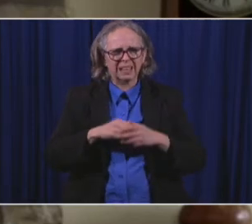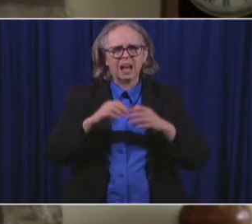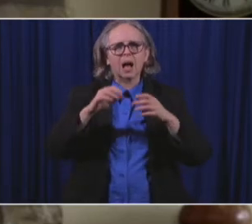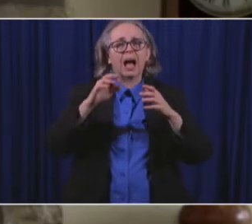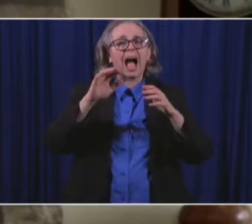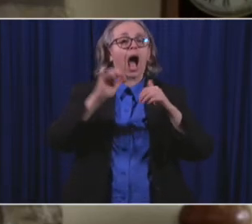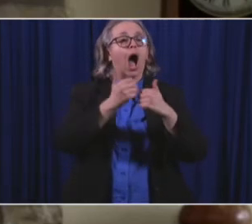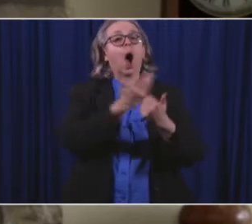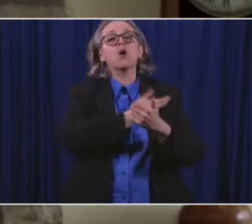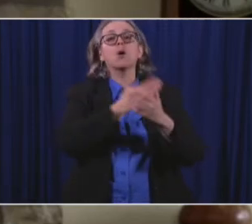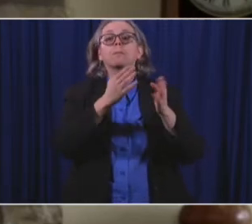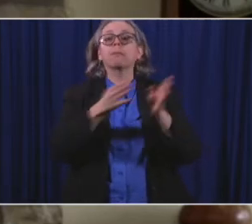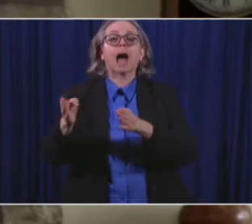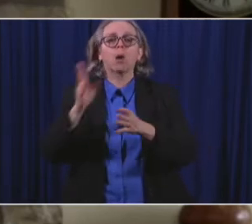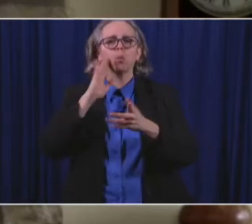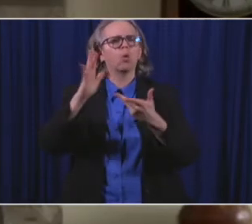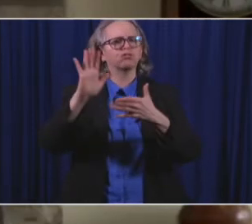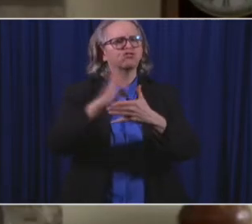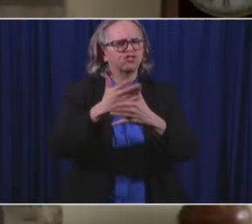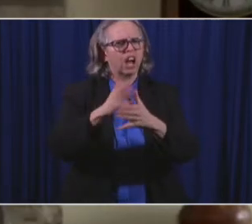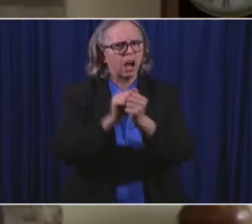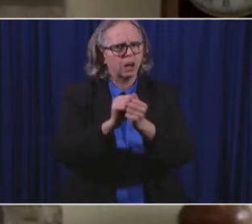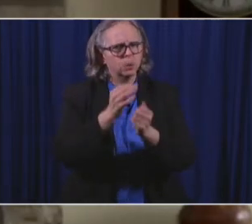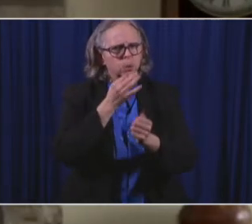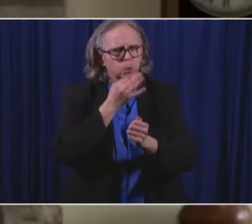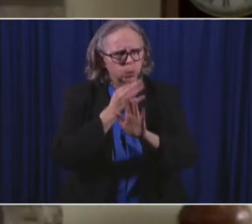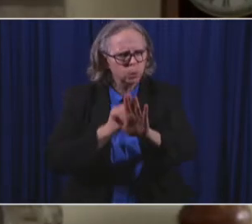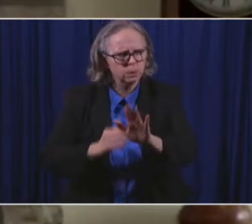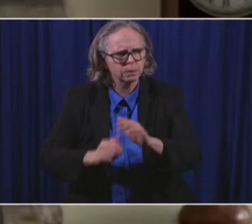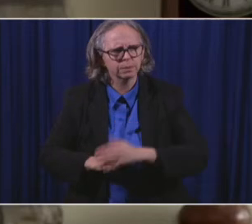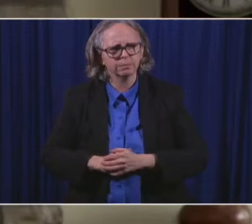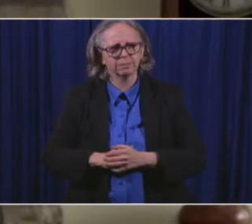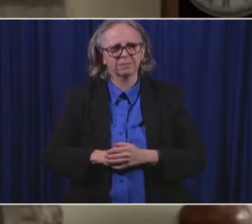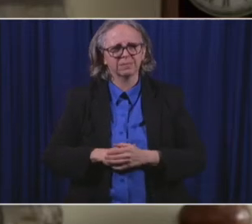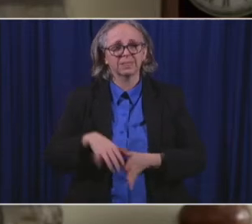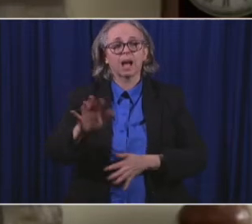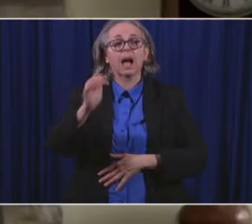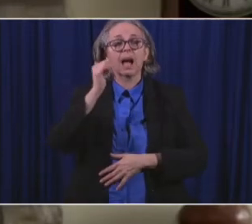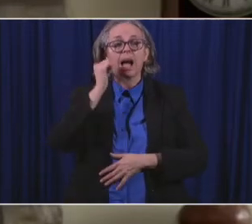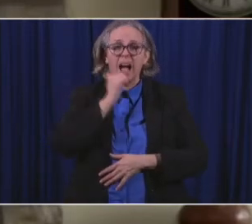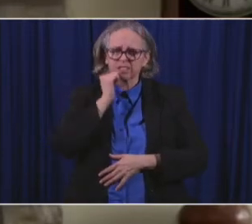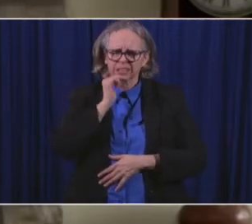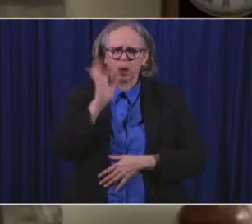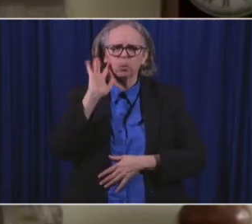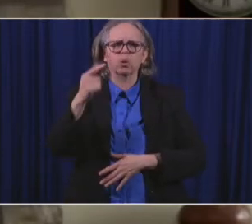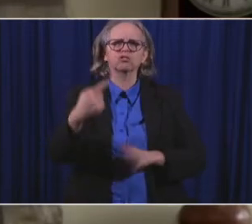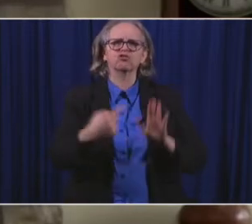give you a running count every day, of how many people have received shots.